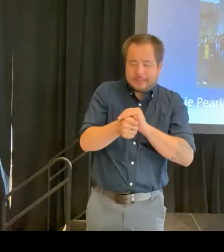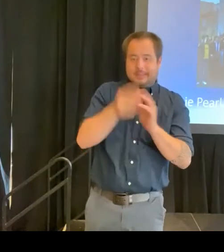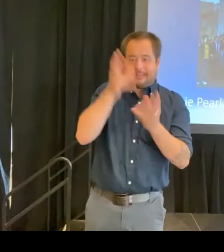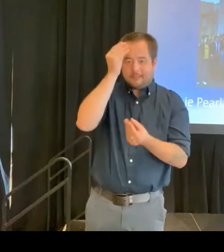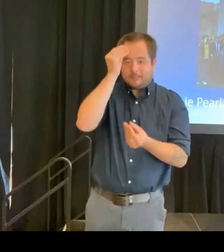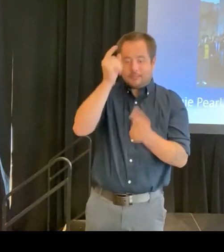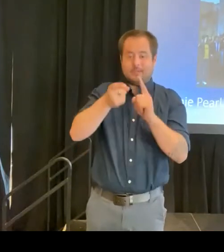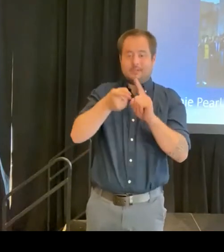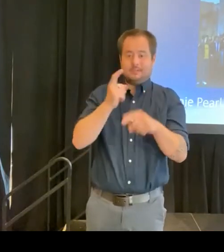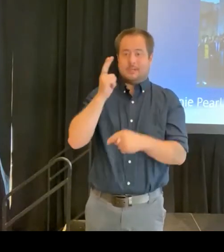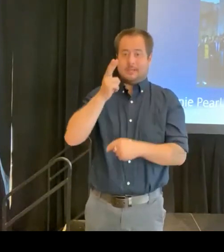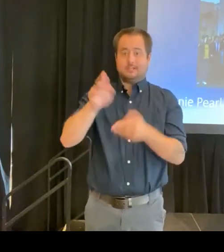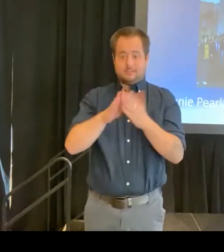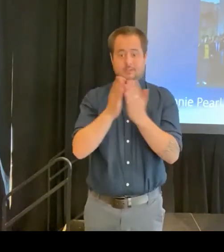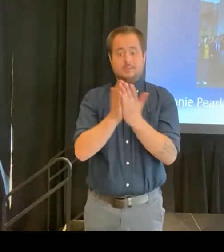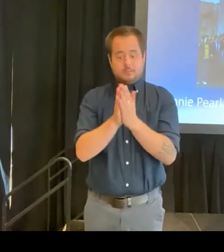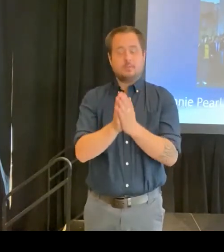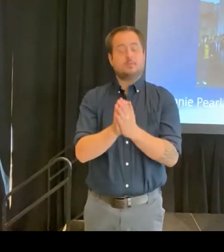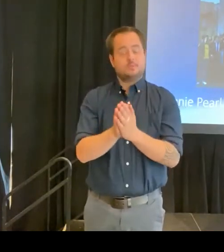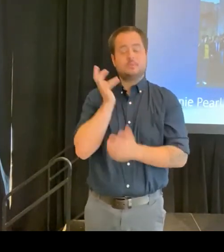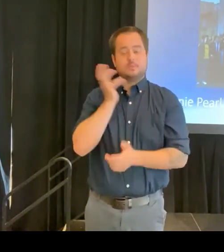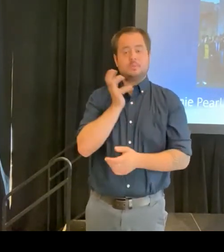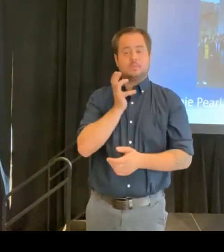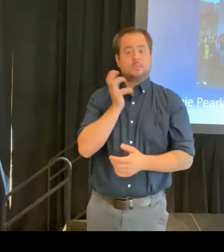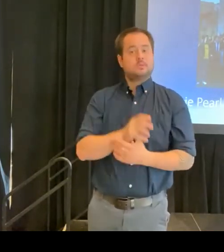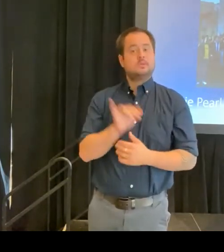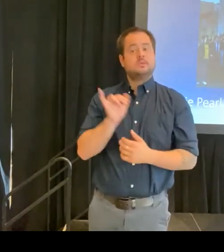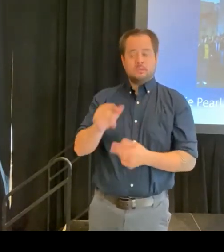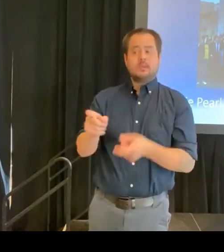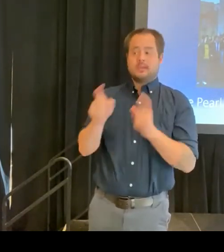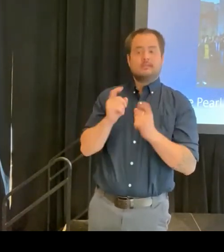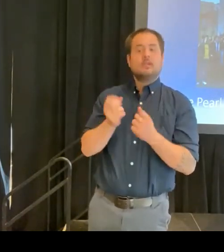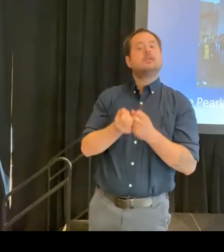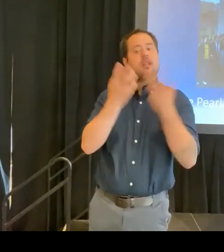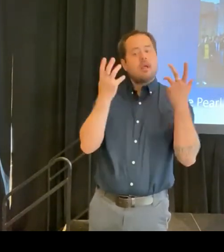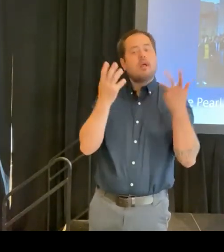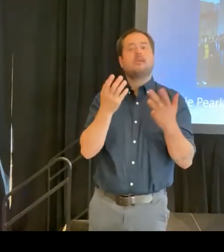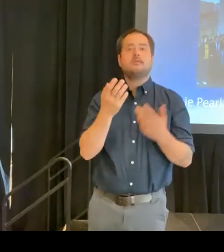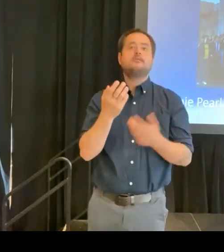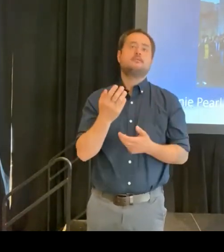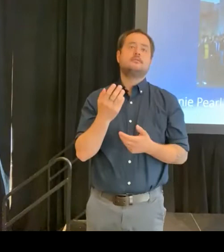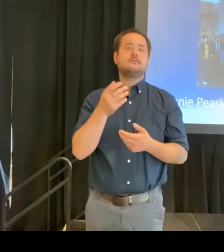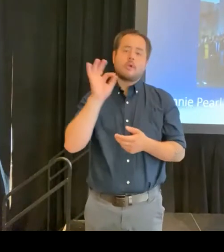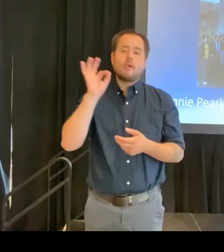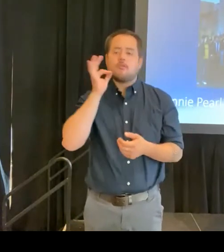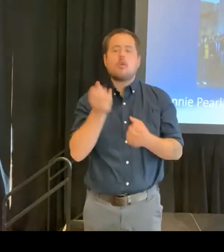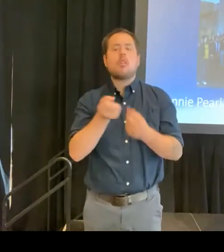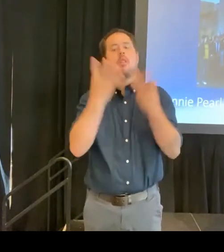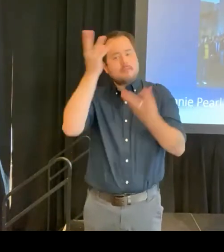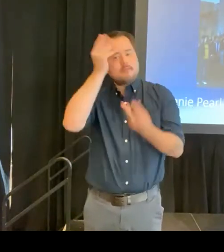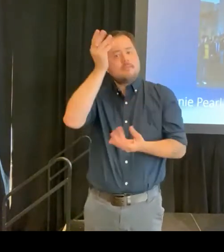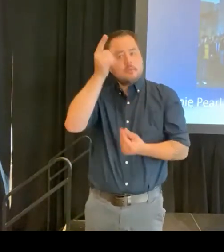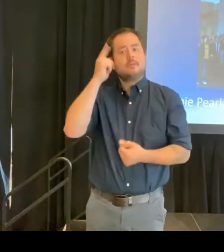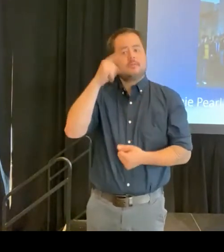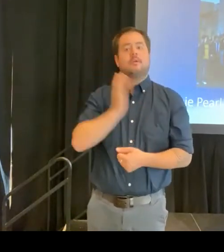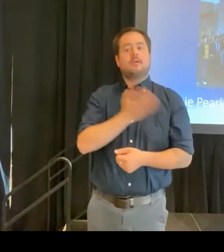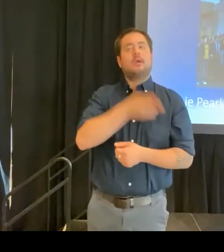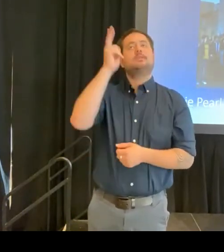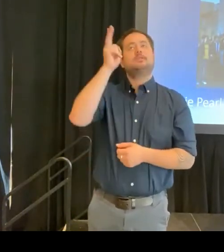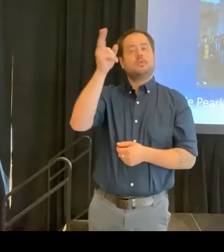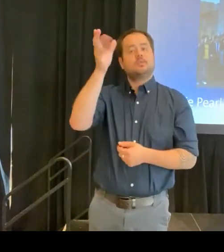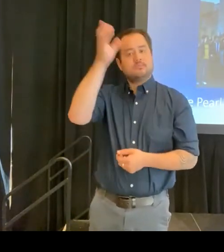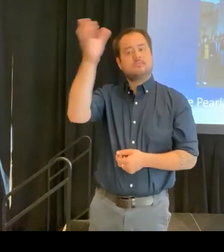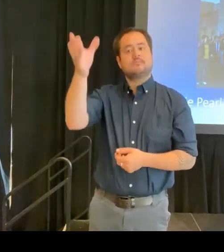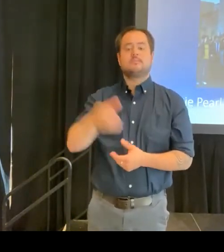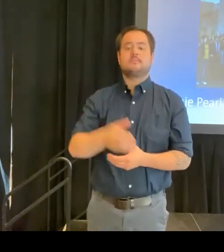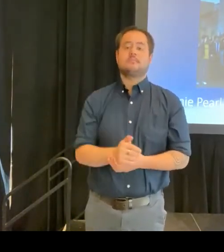saying. Really gives us a lot of fruit for our historical knowledge. But I'd